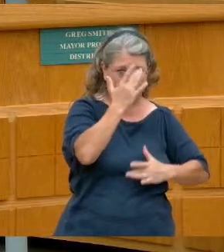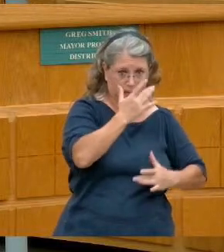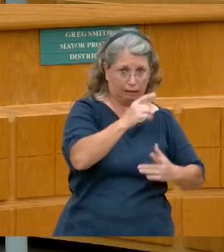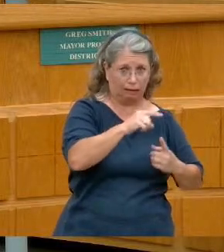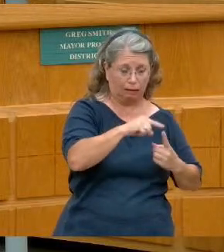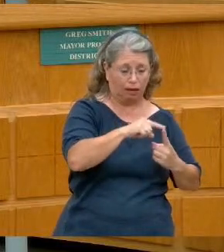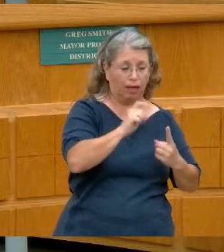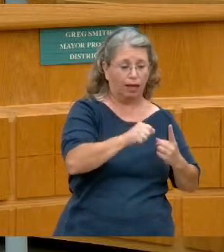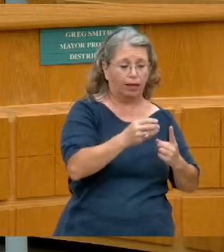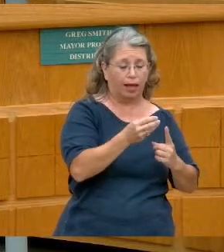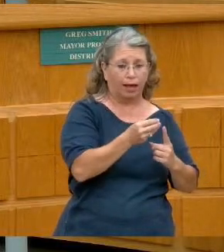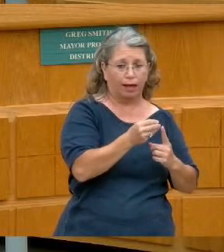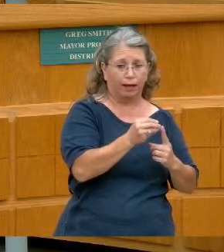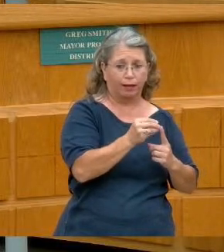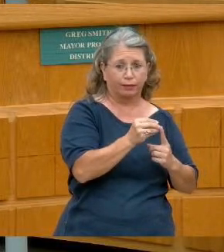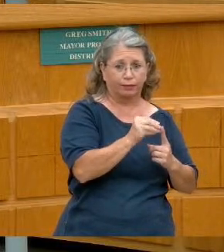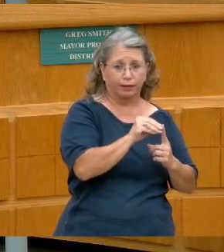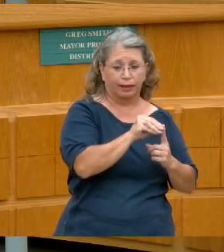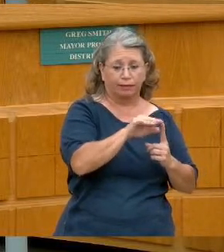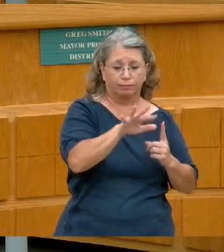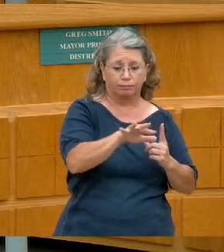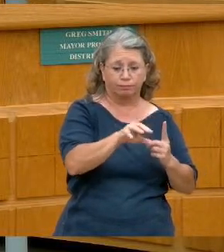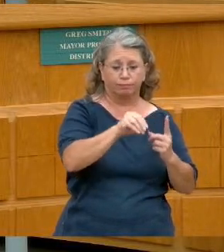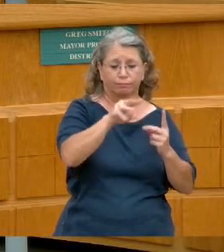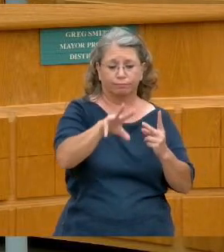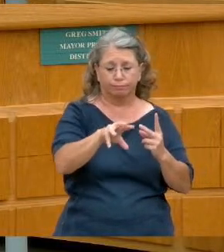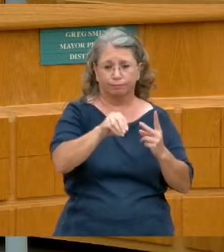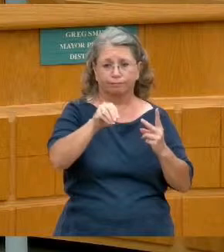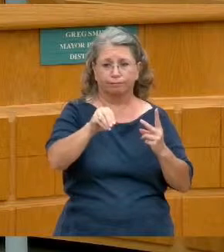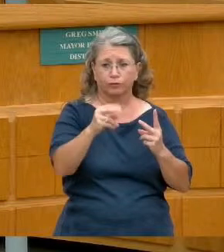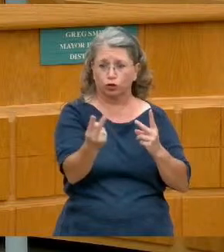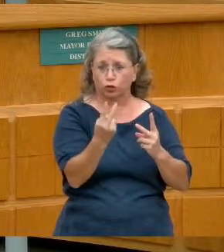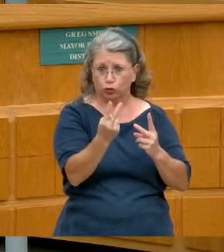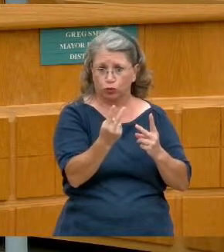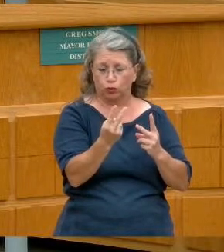after several weeks, you can see that turns into a lot of people getting infected.